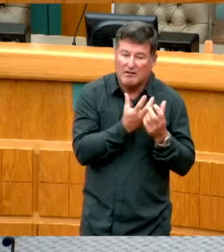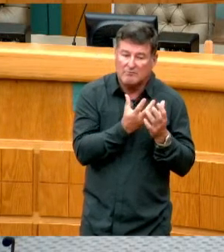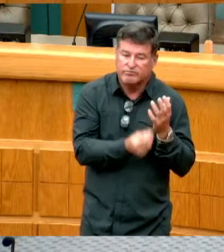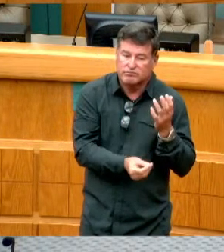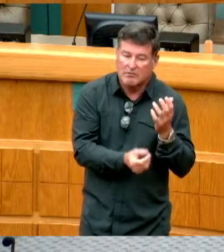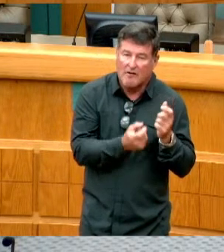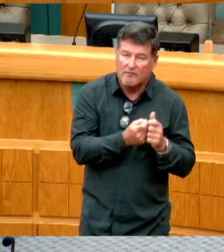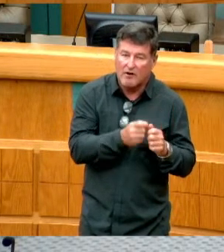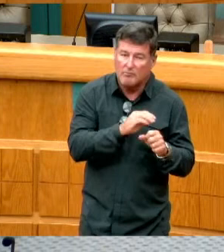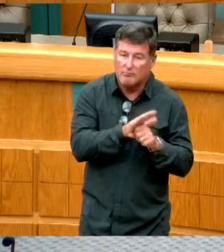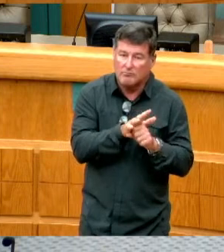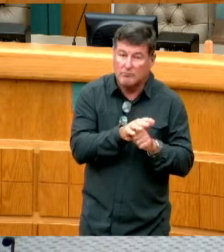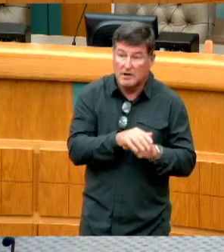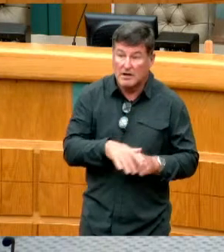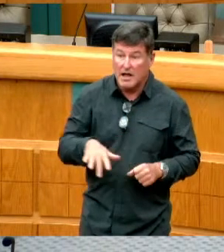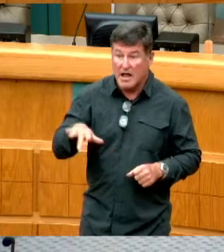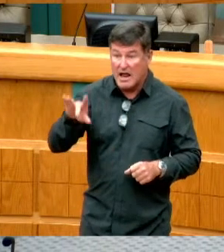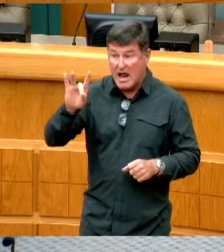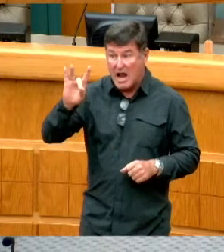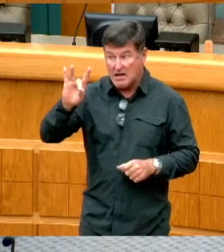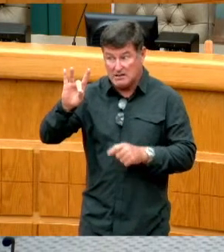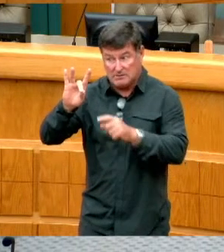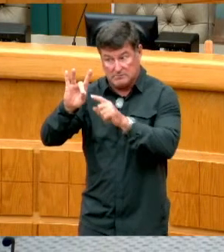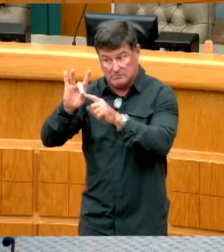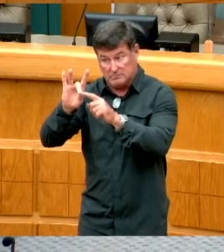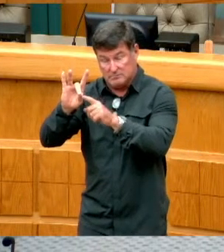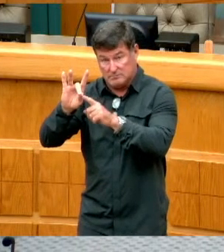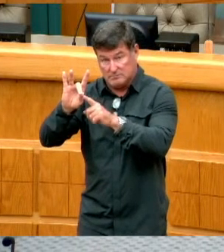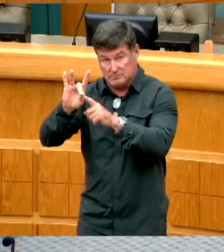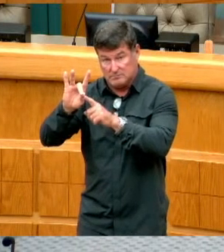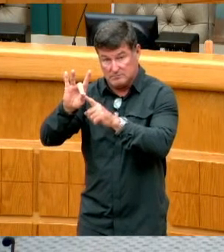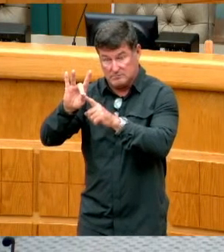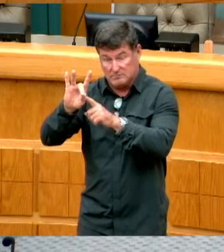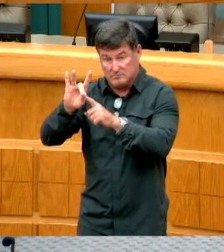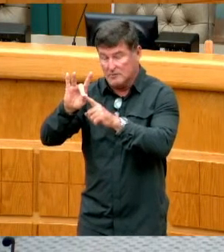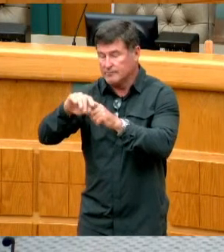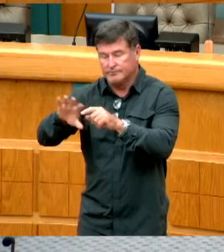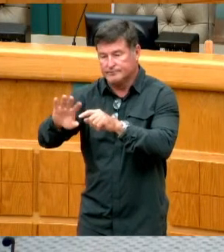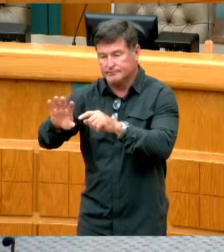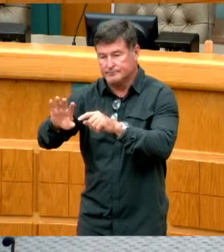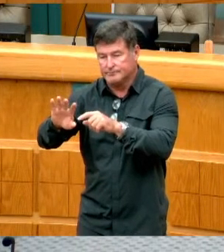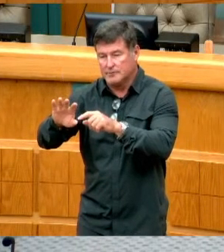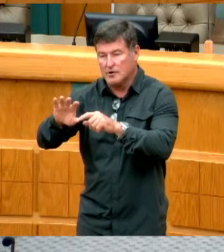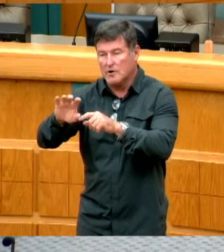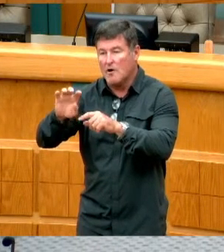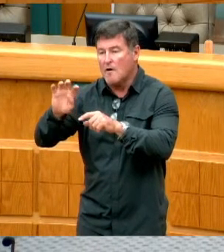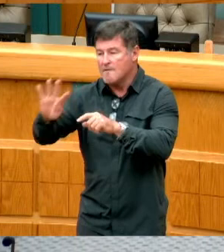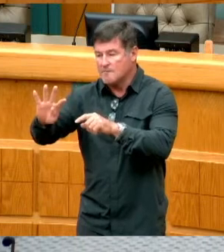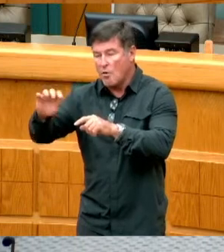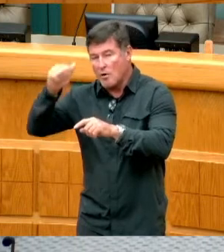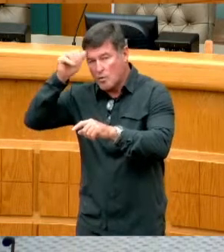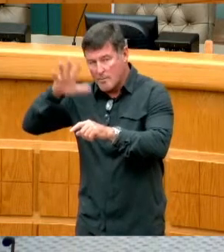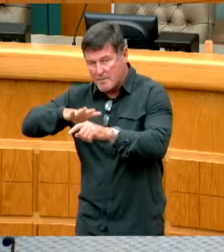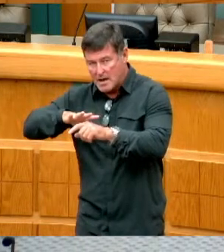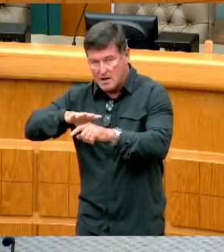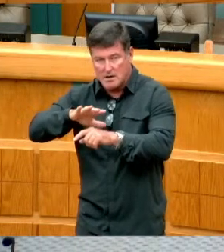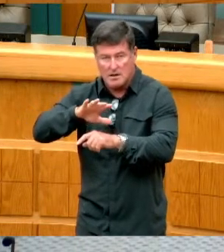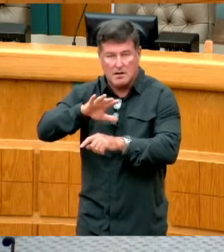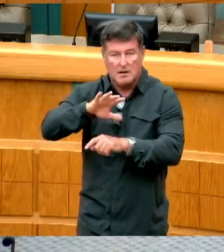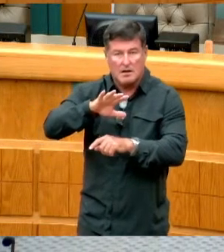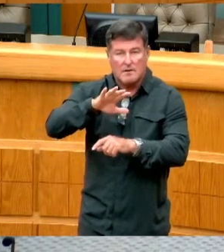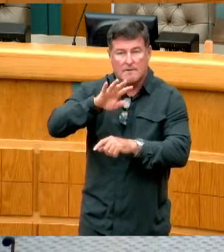those individuals were males, and 4 were males and 4 were females. And they were in